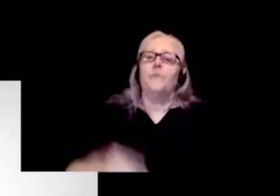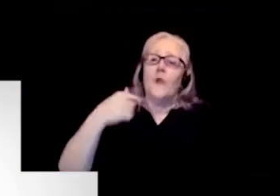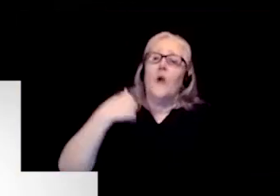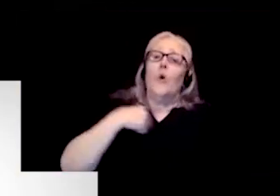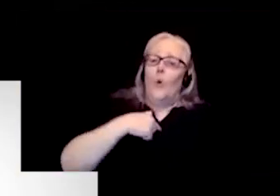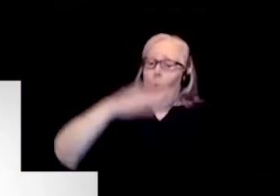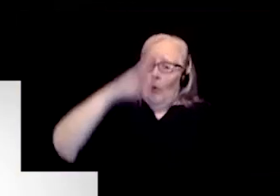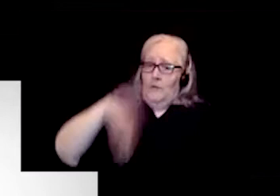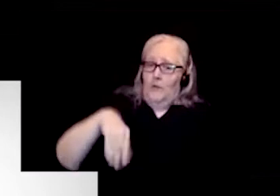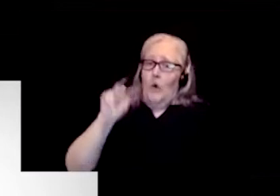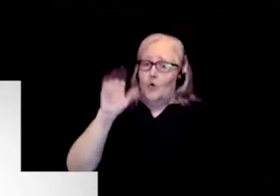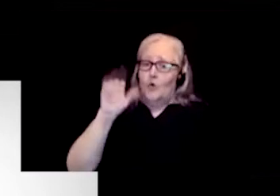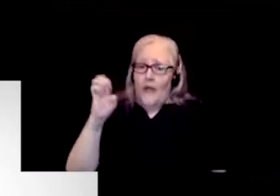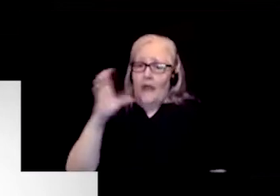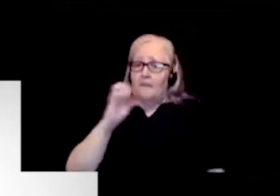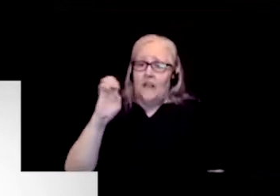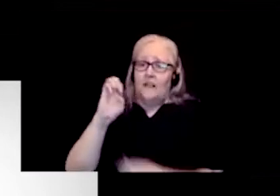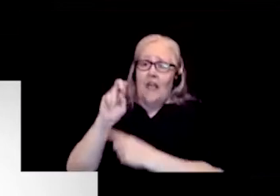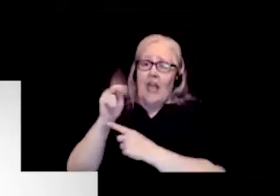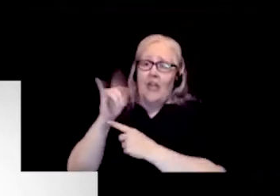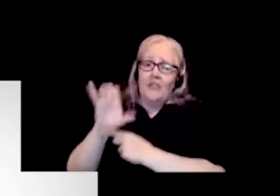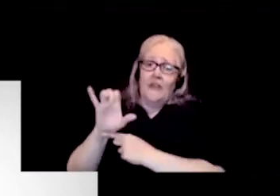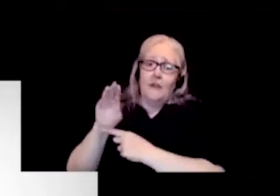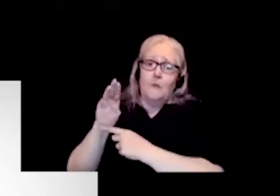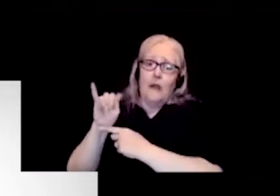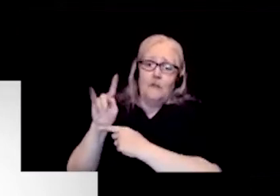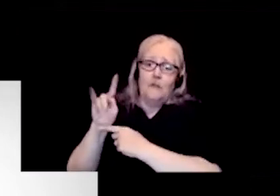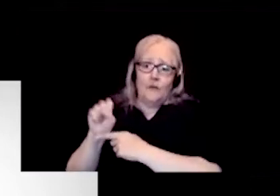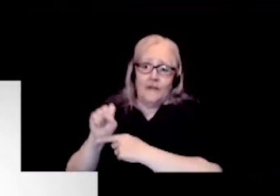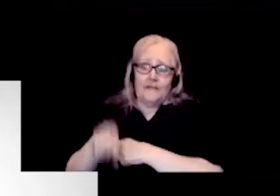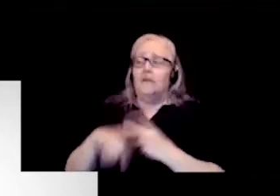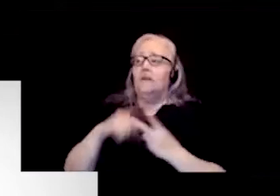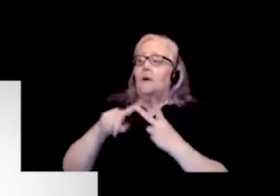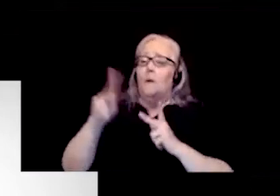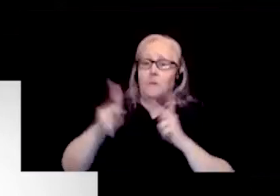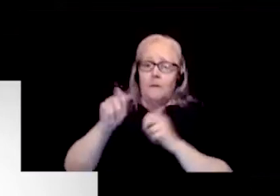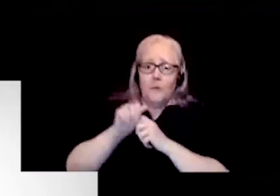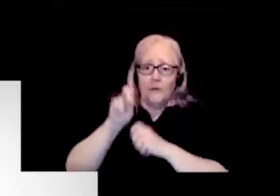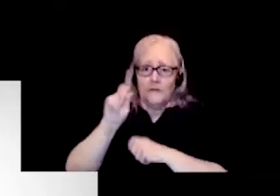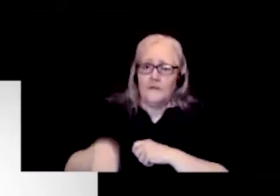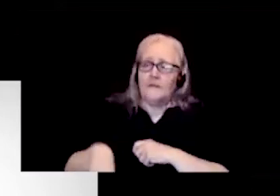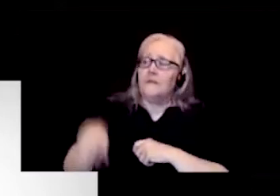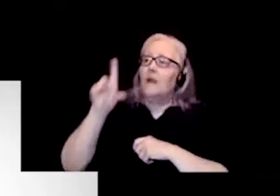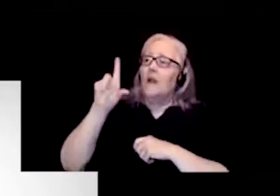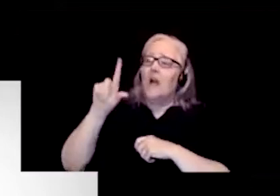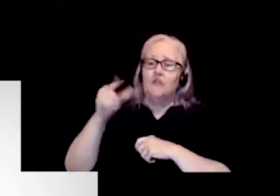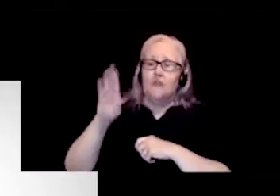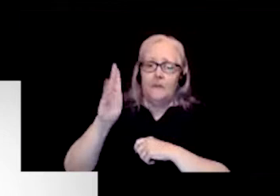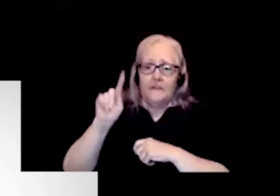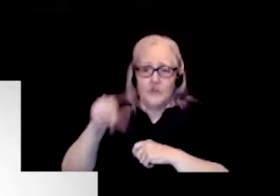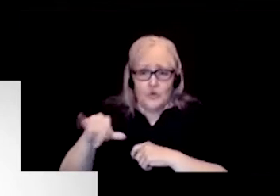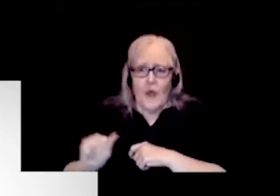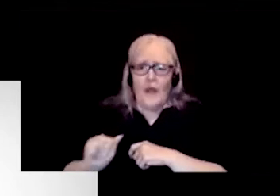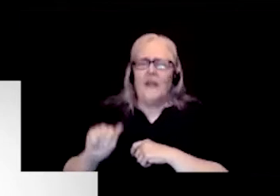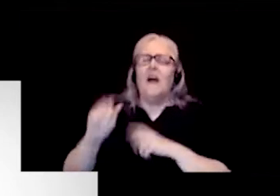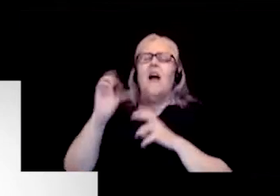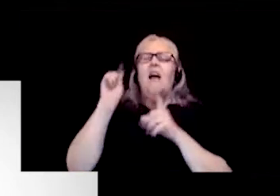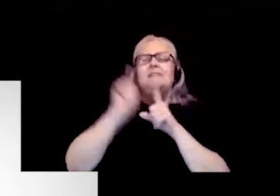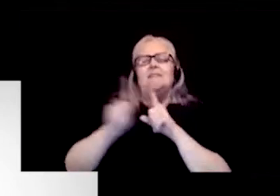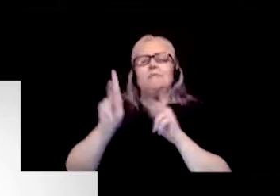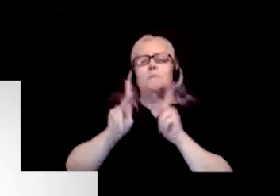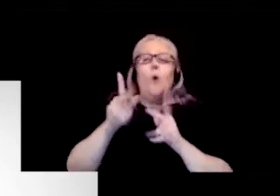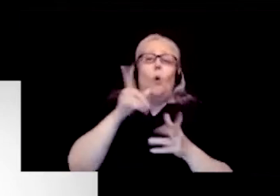ethnic minorities, people with disabilities, lower SES individuals, LGBTQ+ individuals, and individuals living in rural